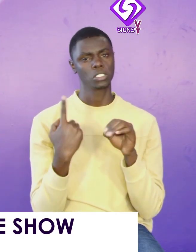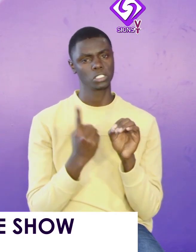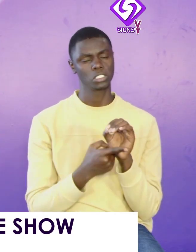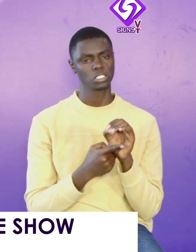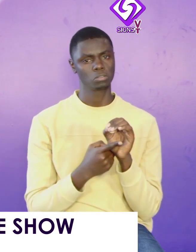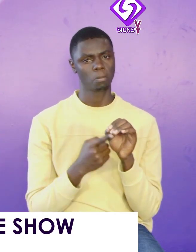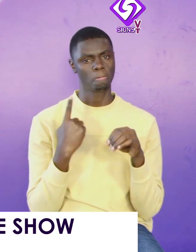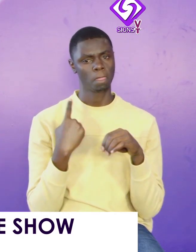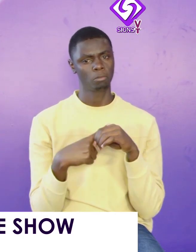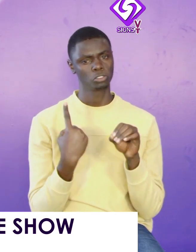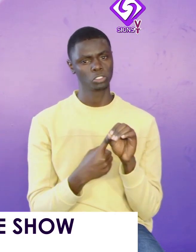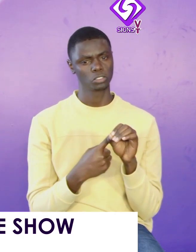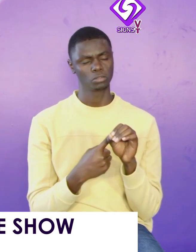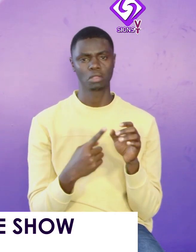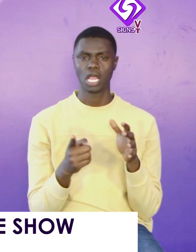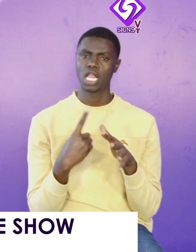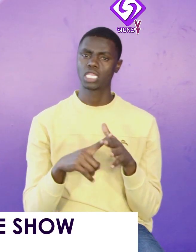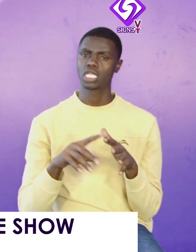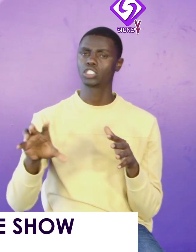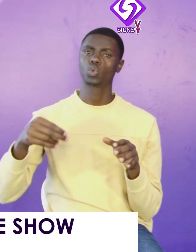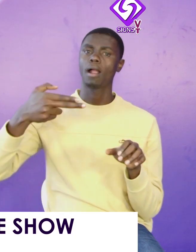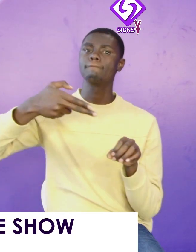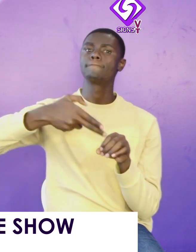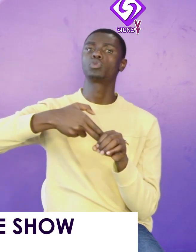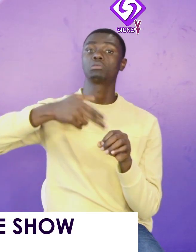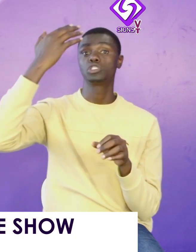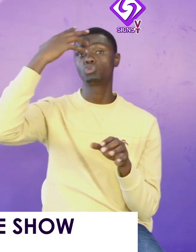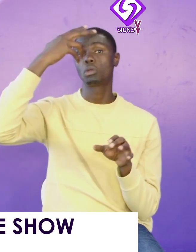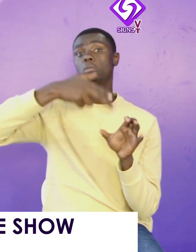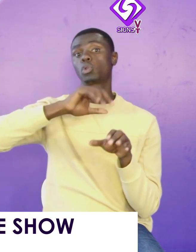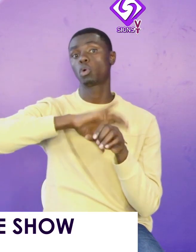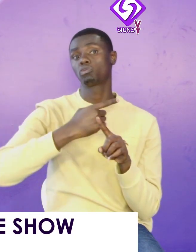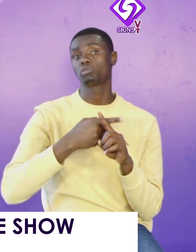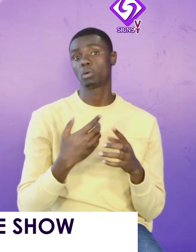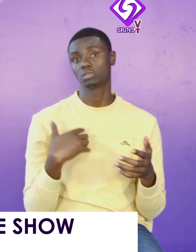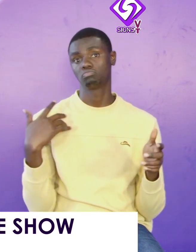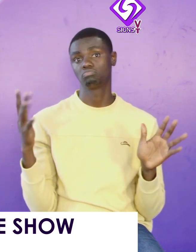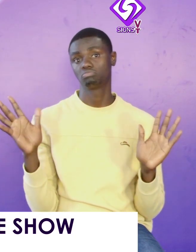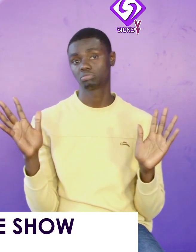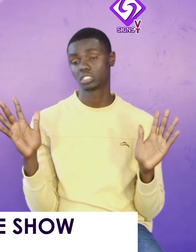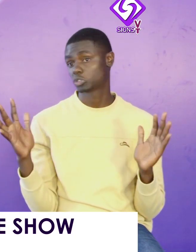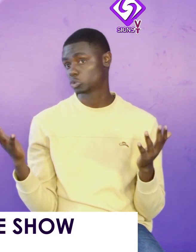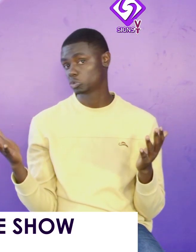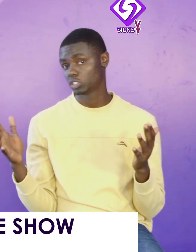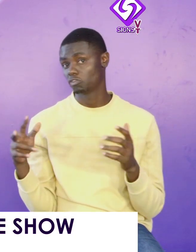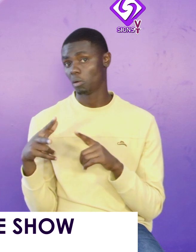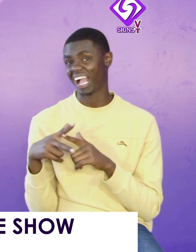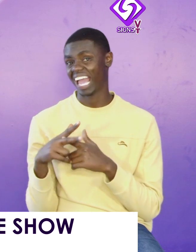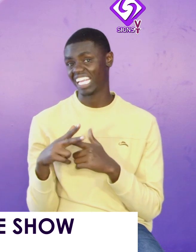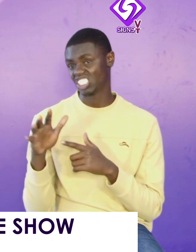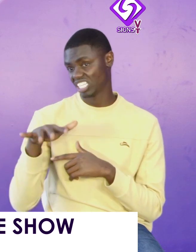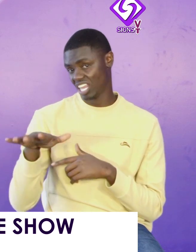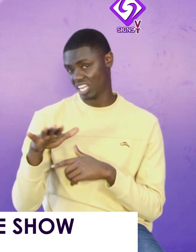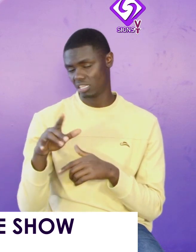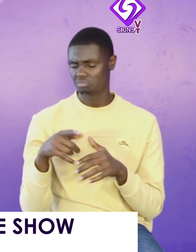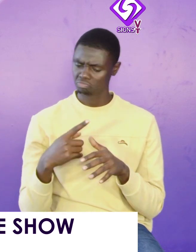or not, she took petrol. I don't know where she got the petrol, whether it's from their car garage or what. And she entered